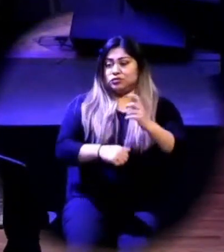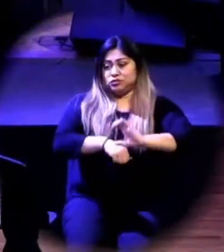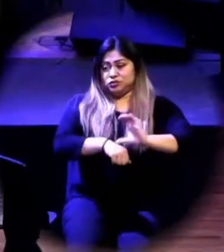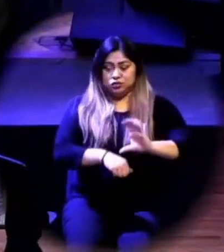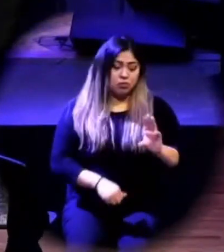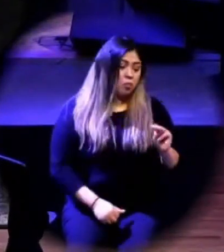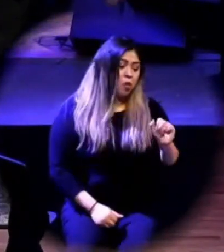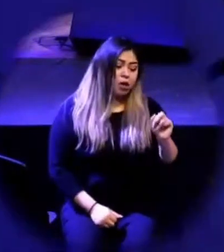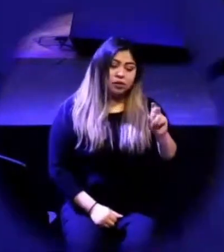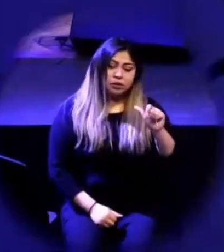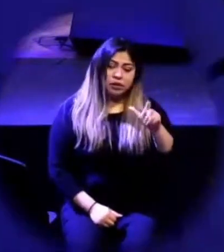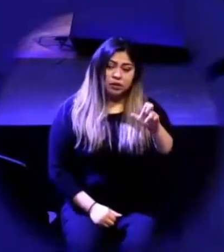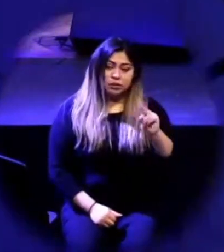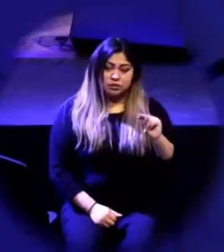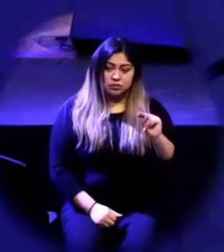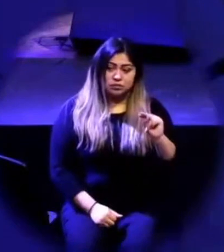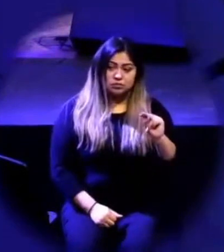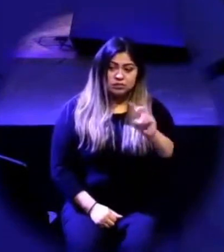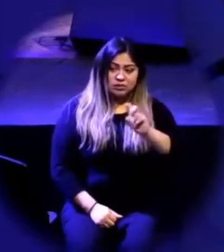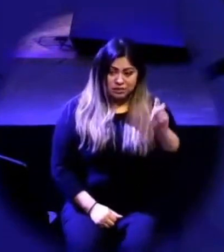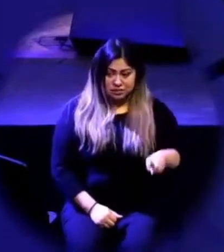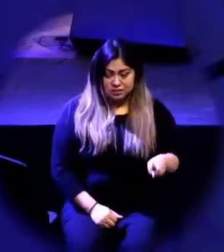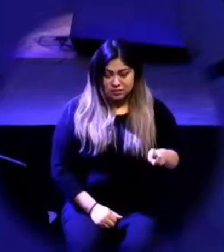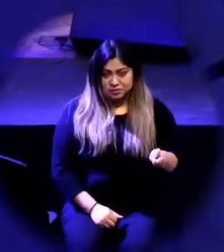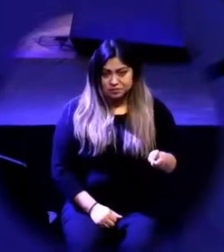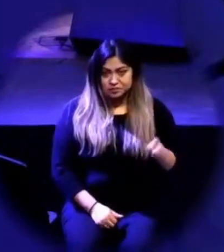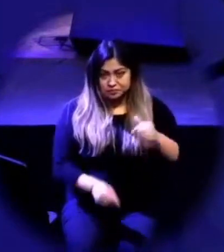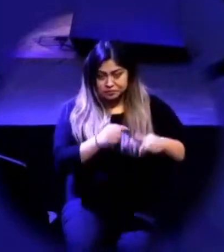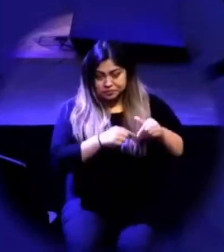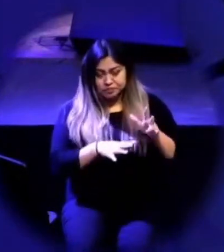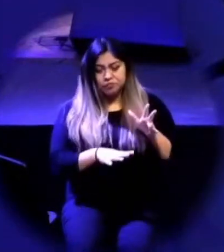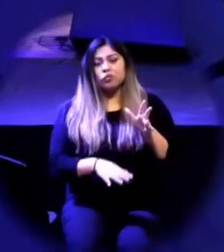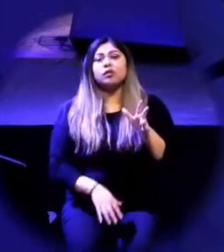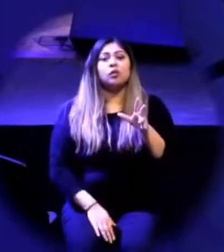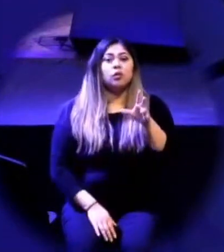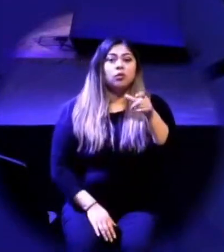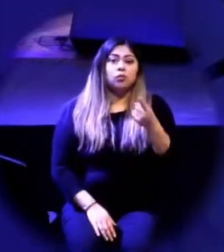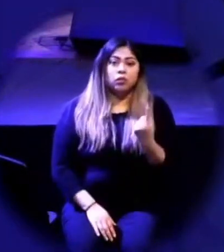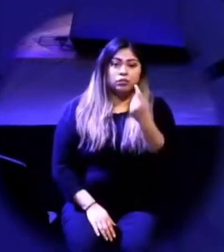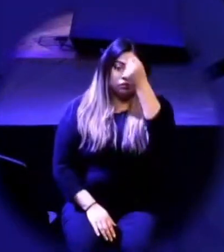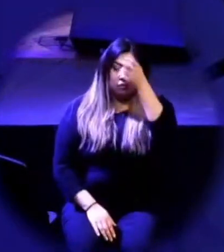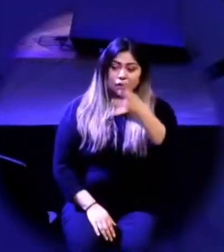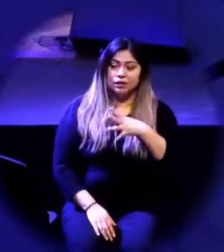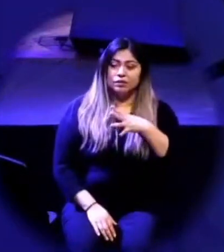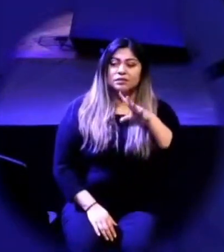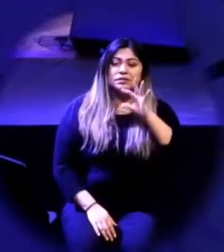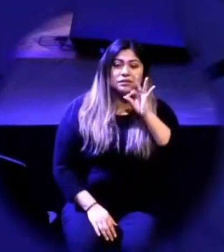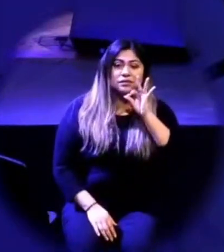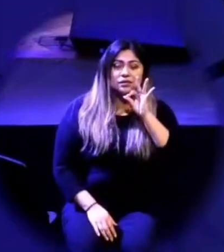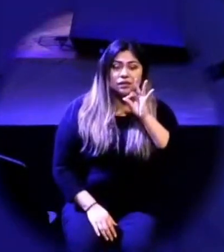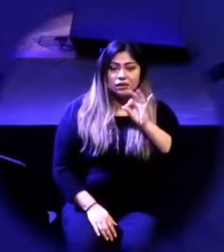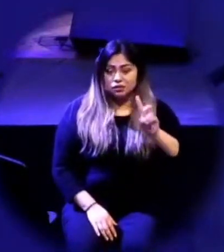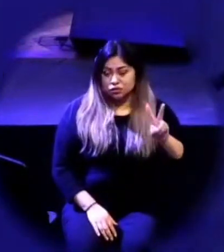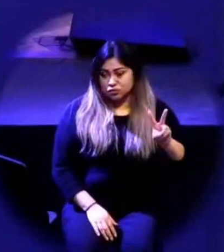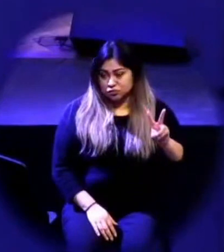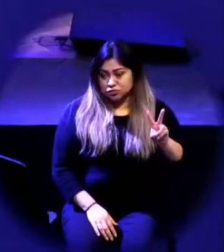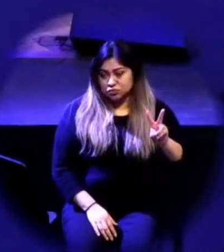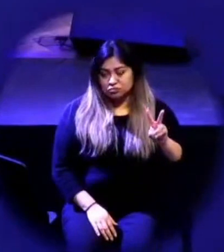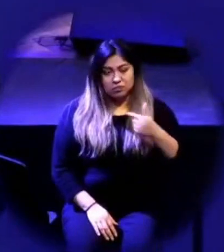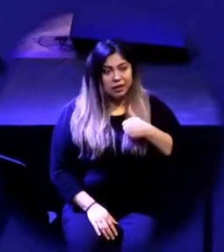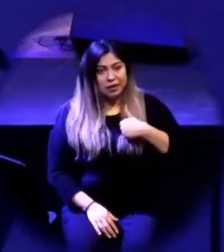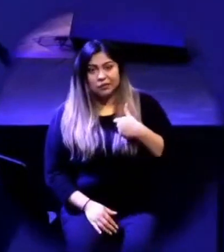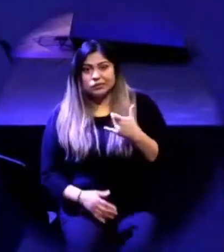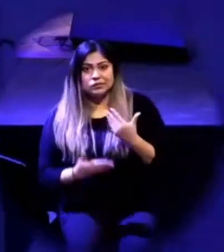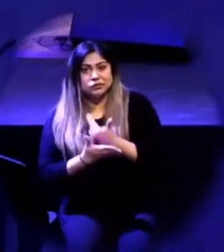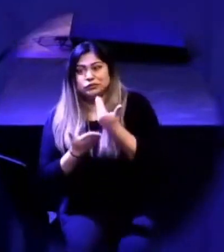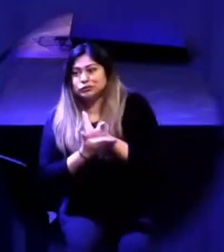the church. He was 92 years old. He was almost bedridden in a nursing home. He had been in the hospital. You know, I was fresh out of seminary. I walk